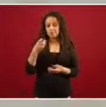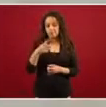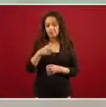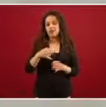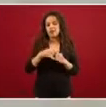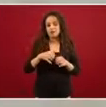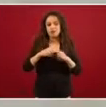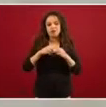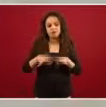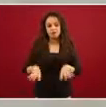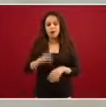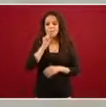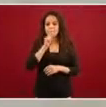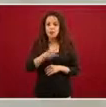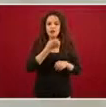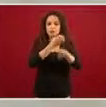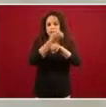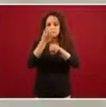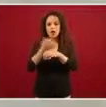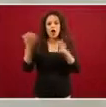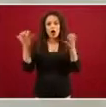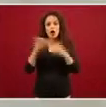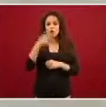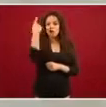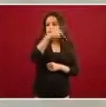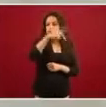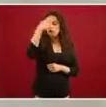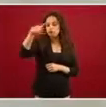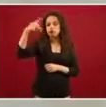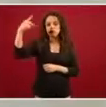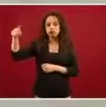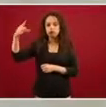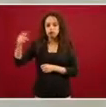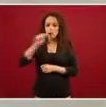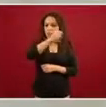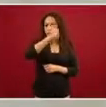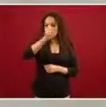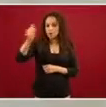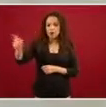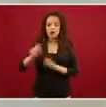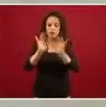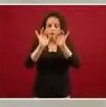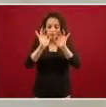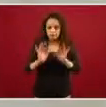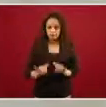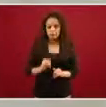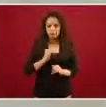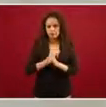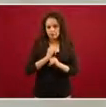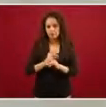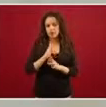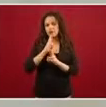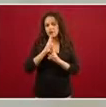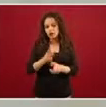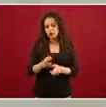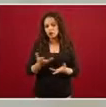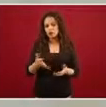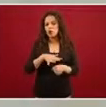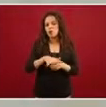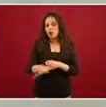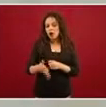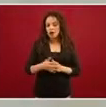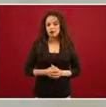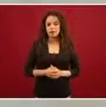and it all originates at the local level in the states. The states themselves are the